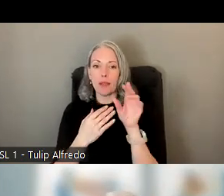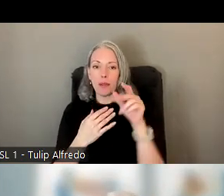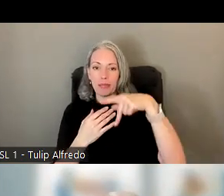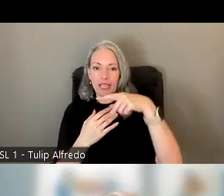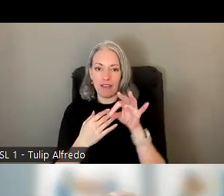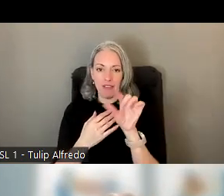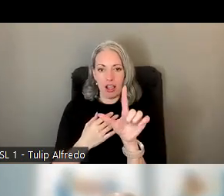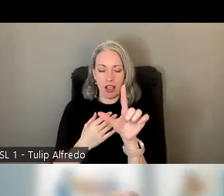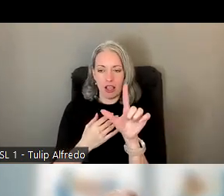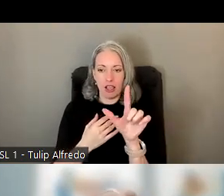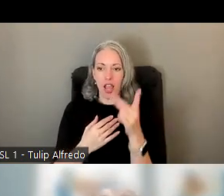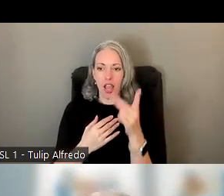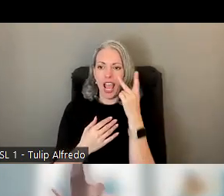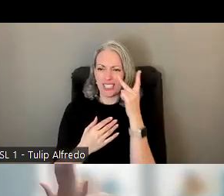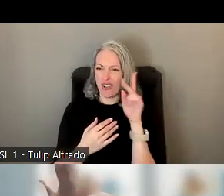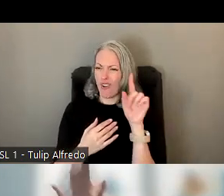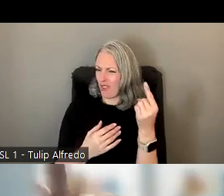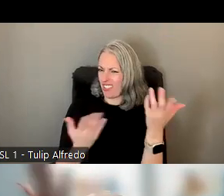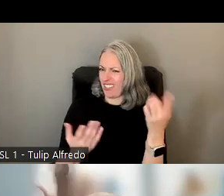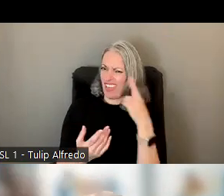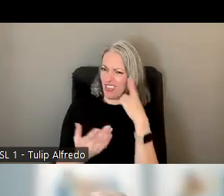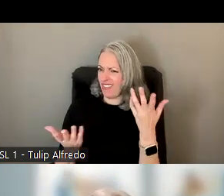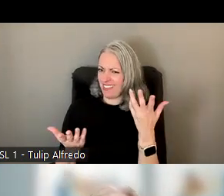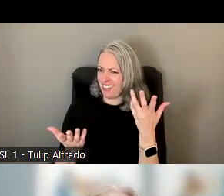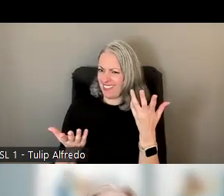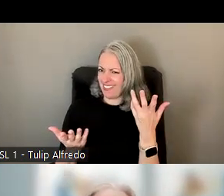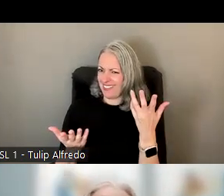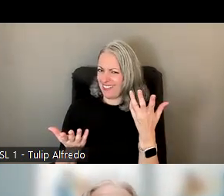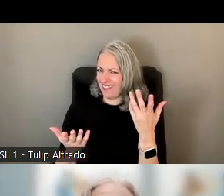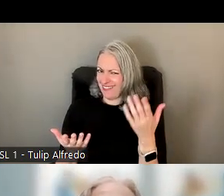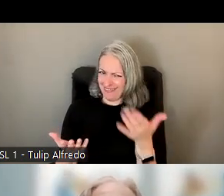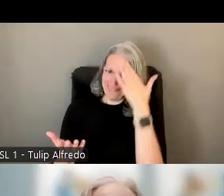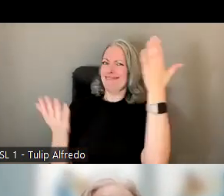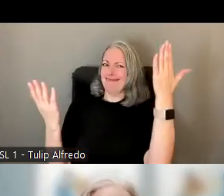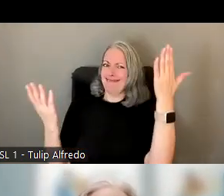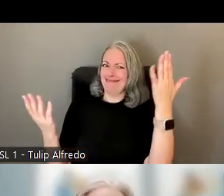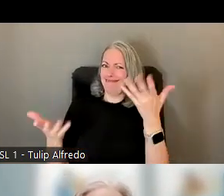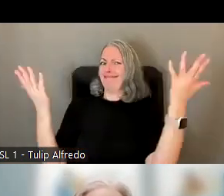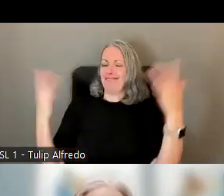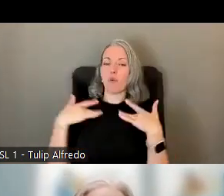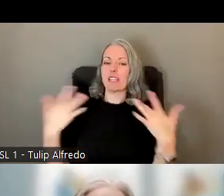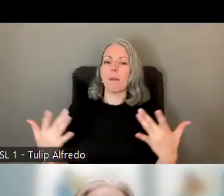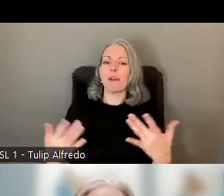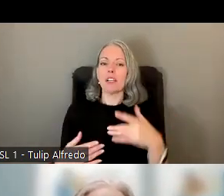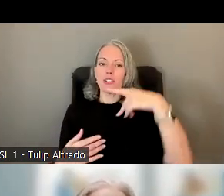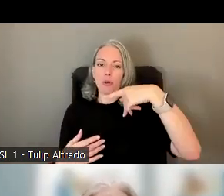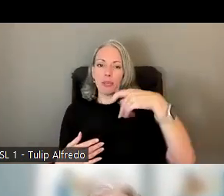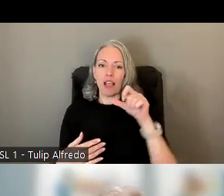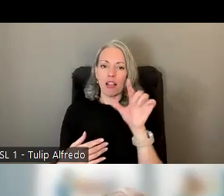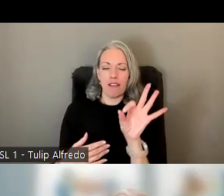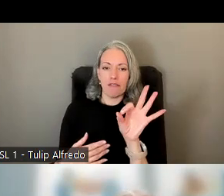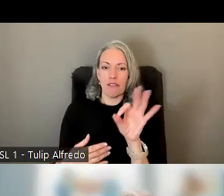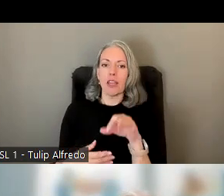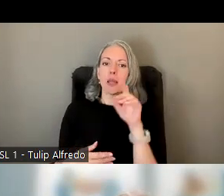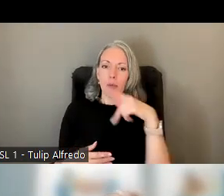bill, I was like, you can't already do this? This is like a head smacker bill. So the way the paid family leave program works now, you actually have